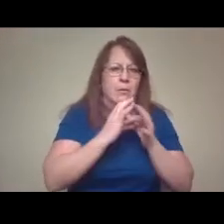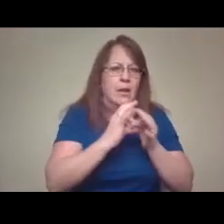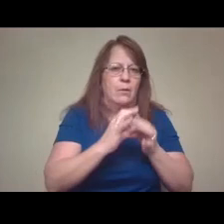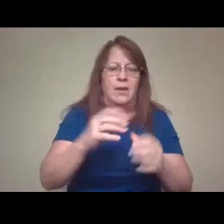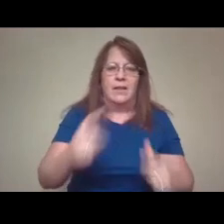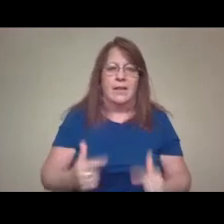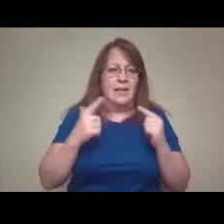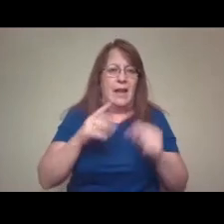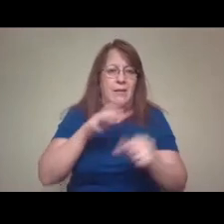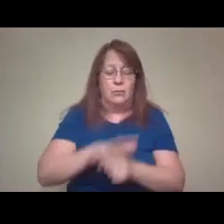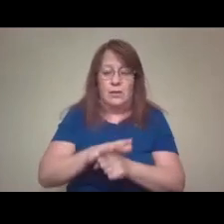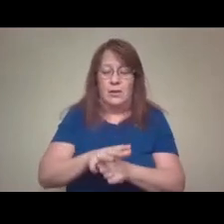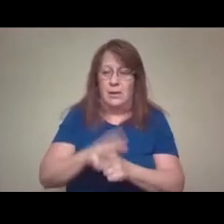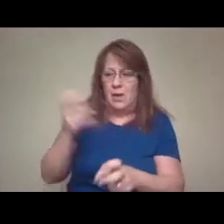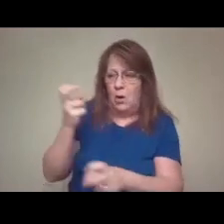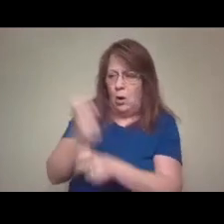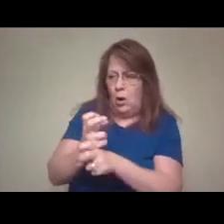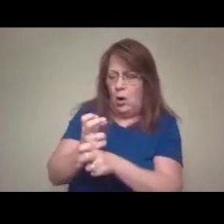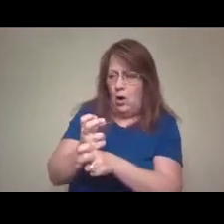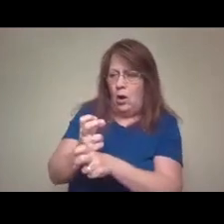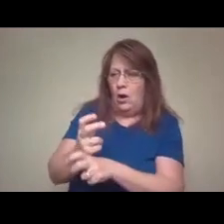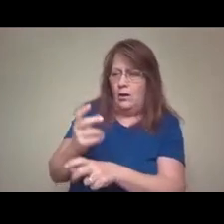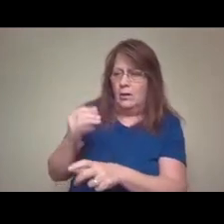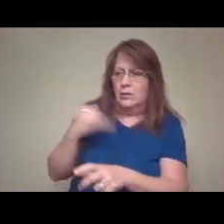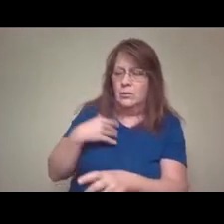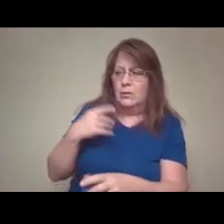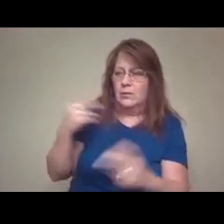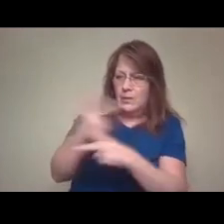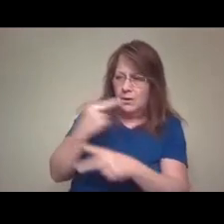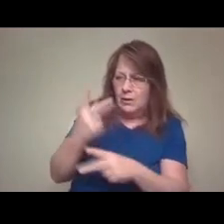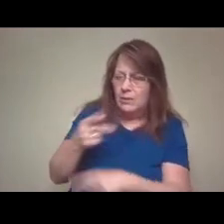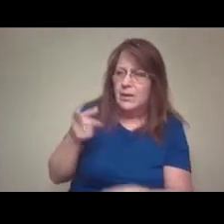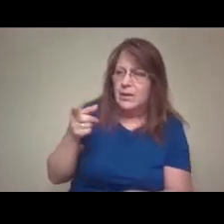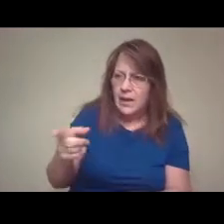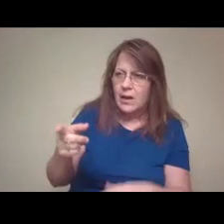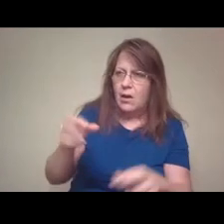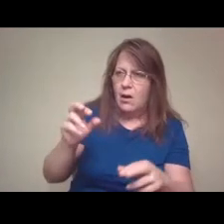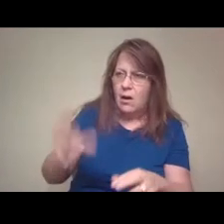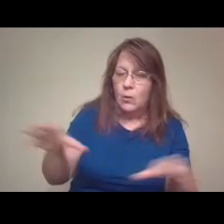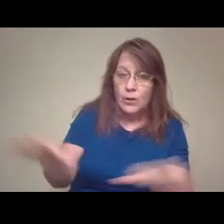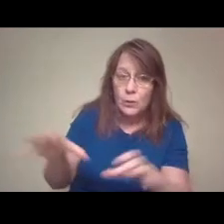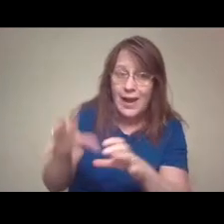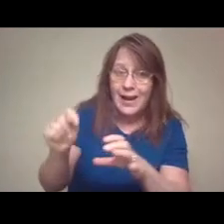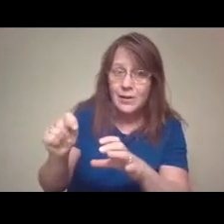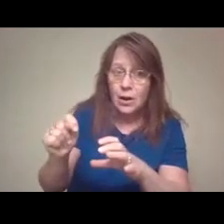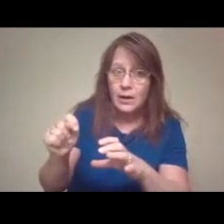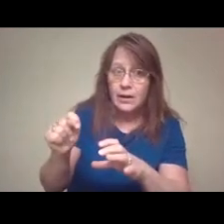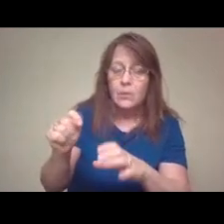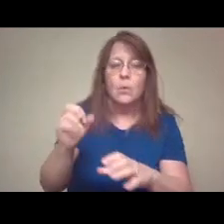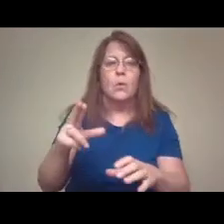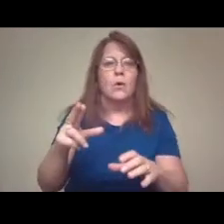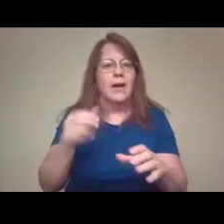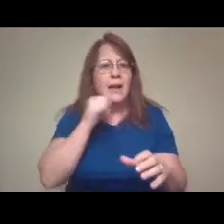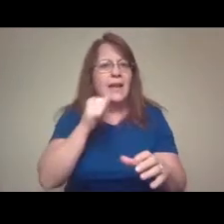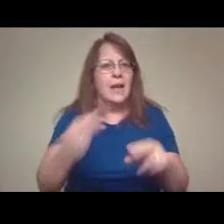to predict when a person has moved from a state of acting on their ideation, and these situations can escalate very quickly. So one way